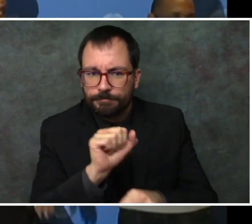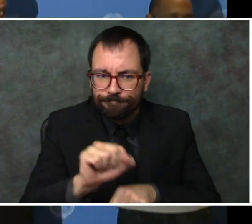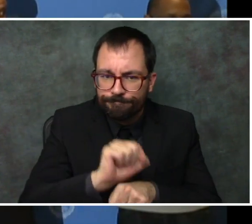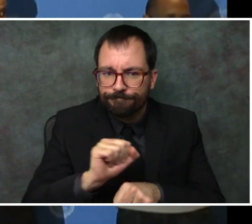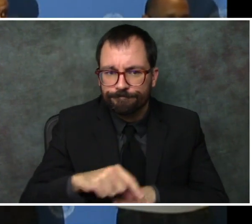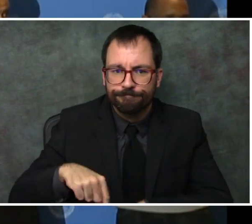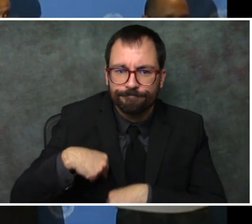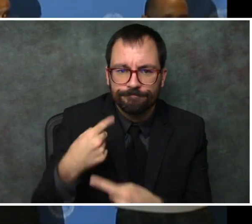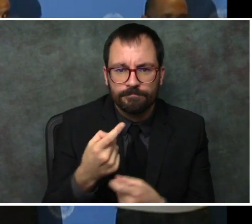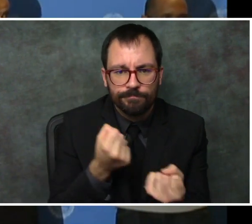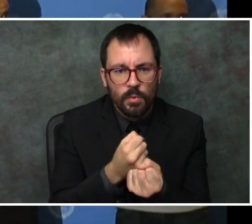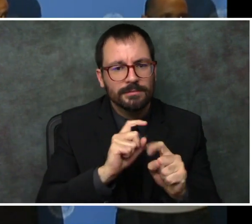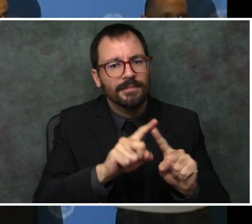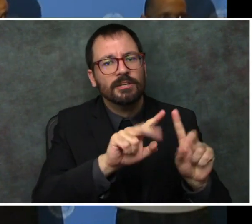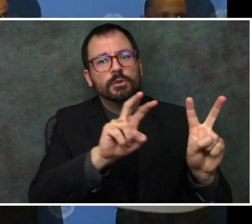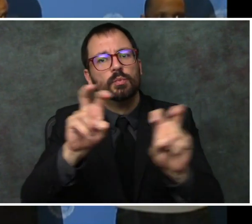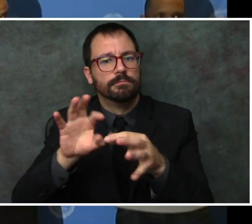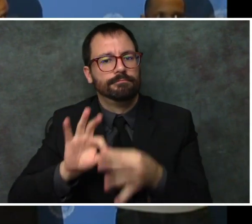work as well.